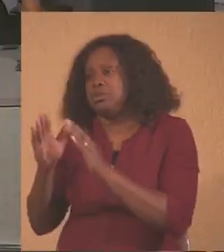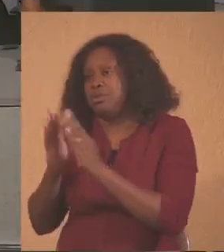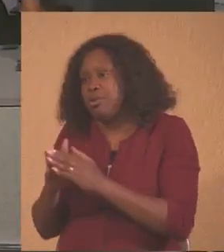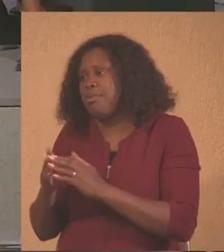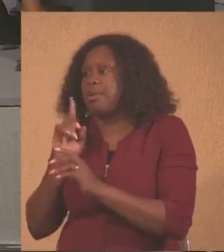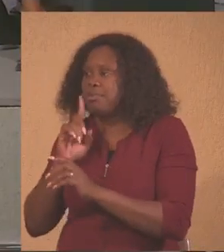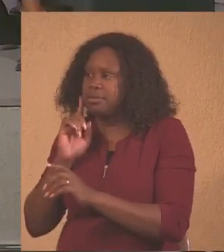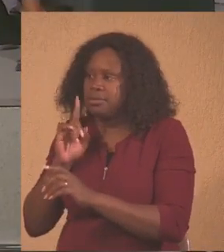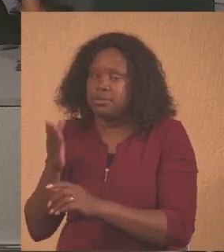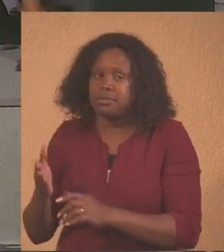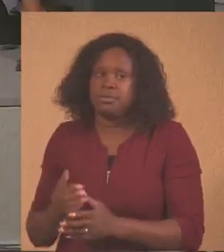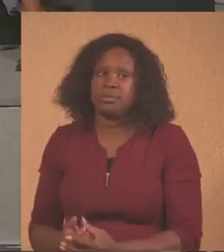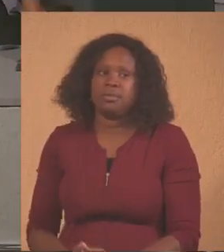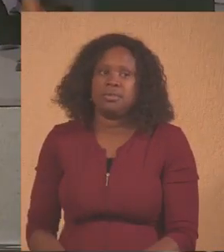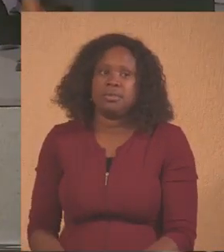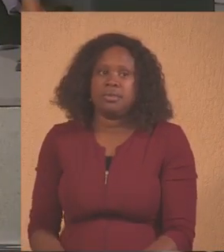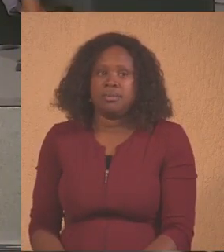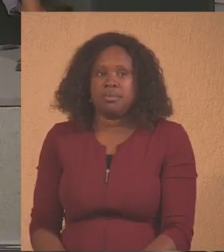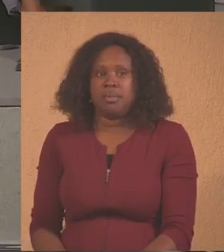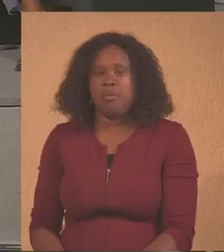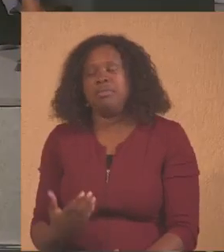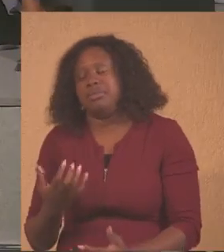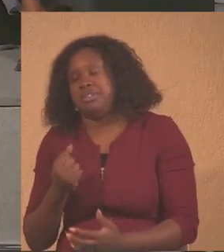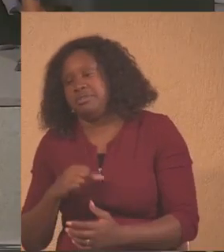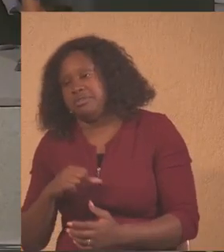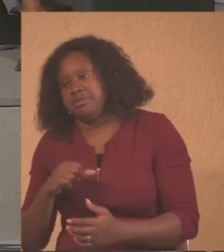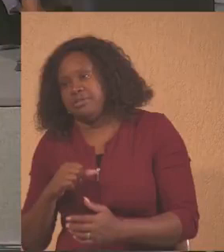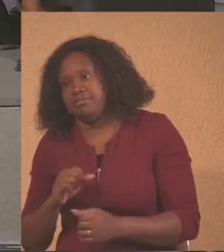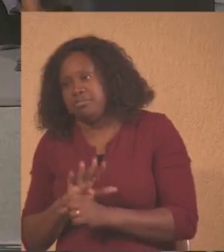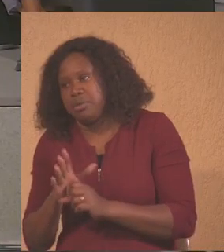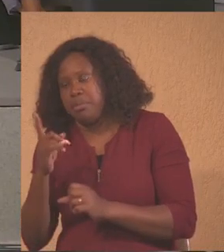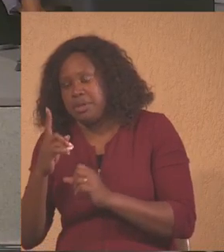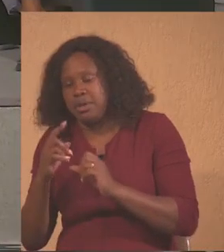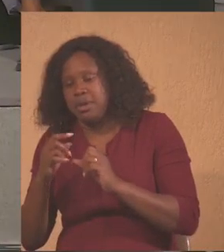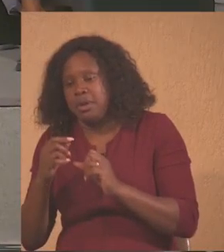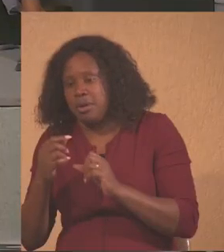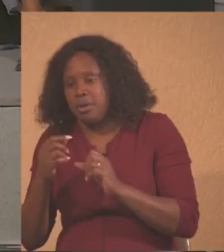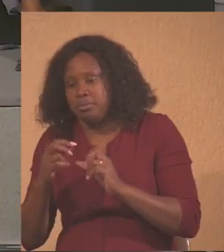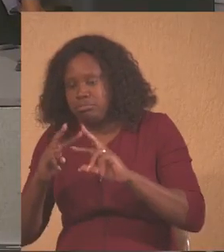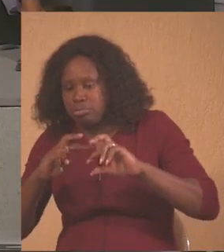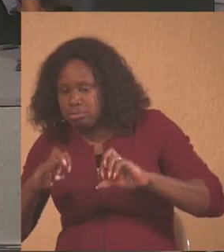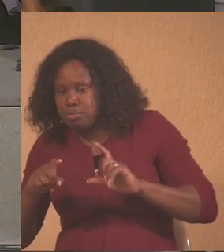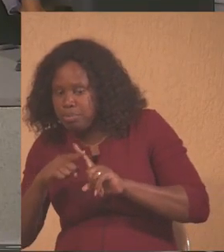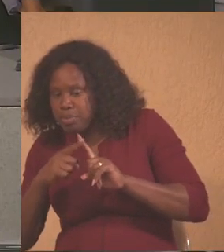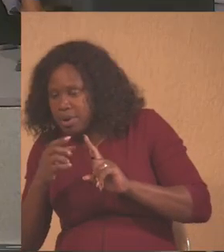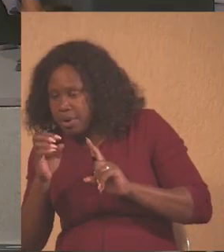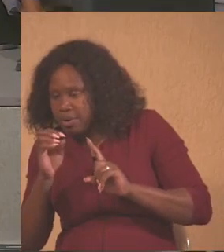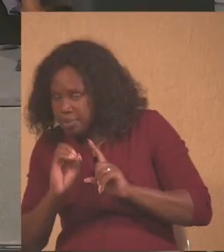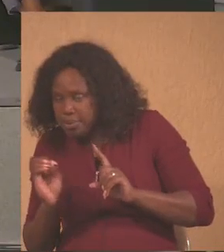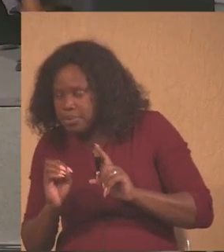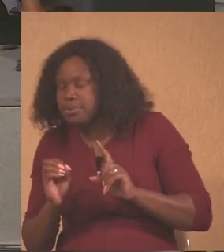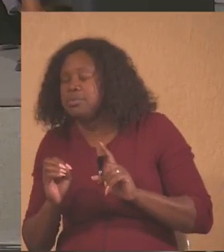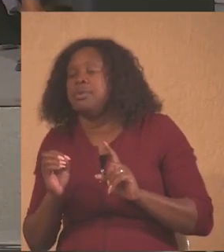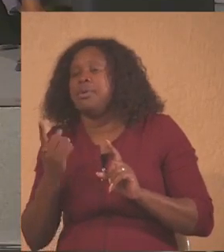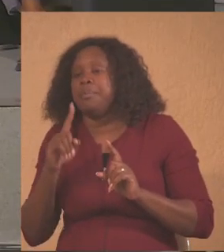if they've been exposed to the virus and have not been then determined to have the virus yet. Is that a choice, or is